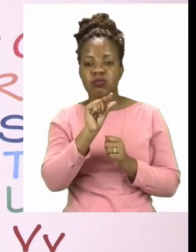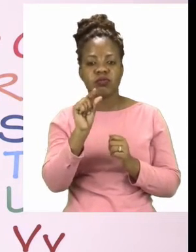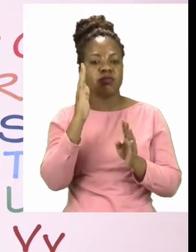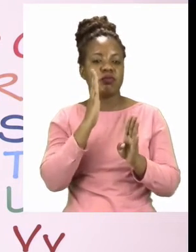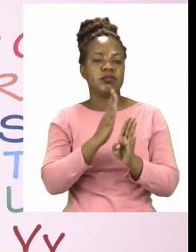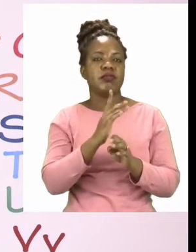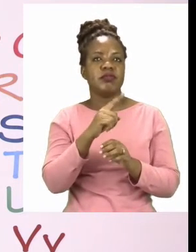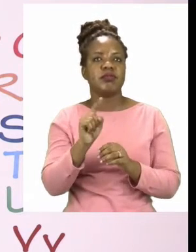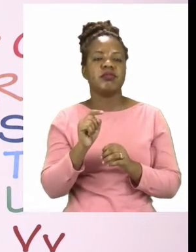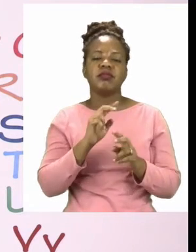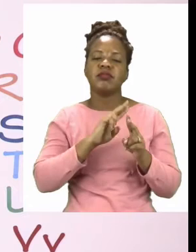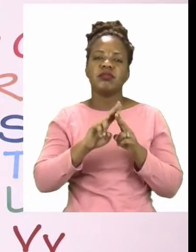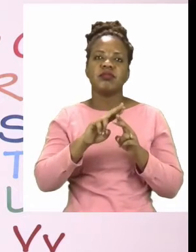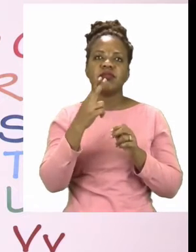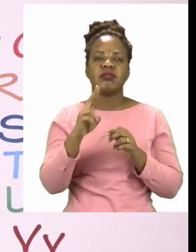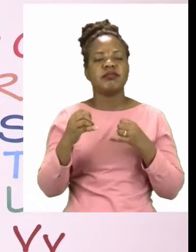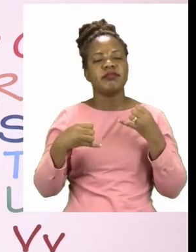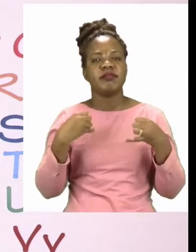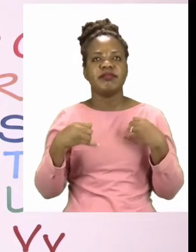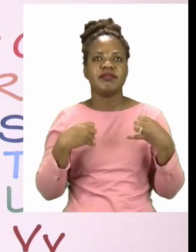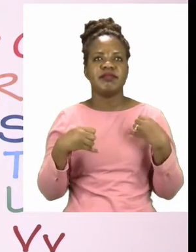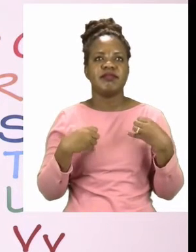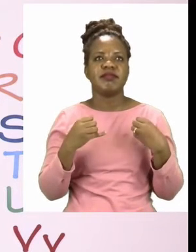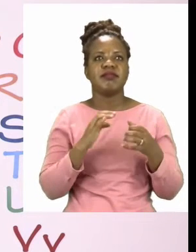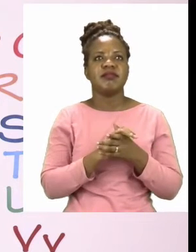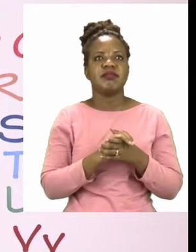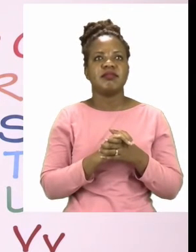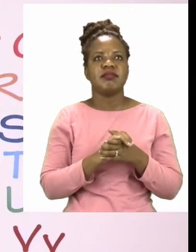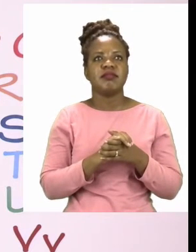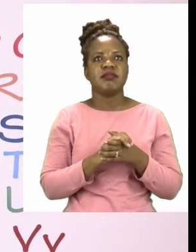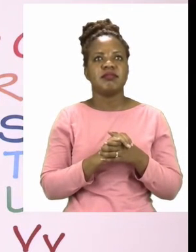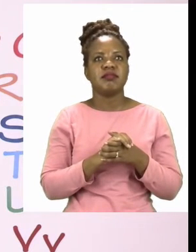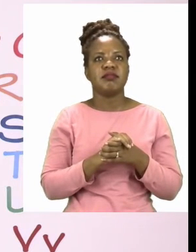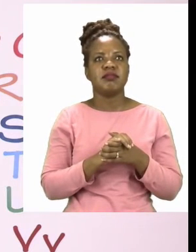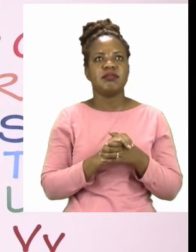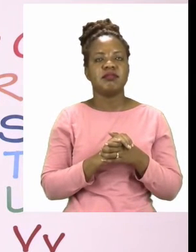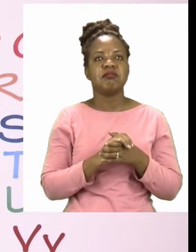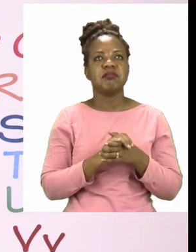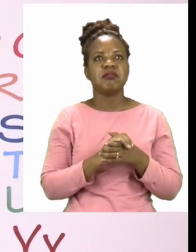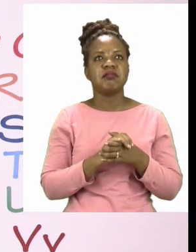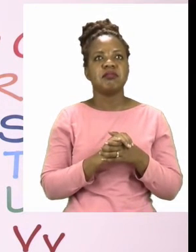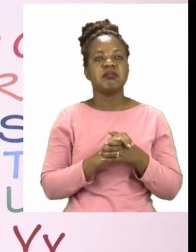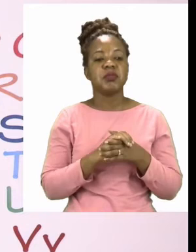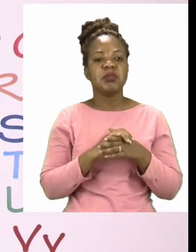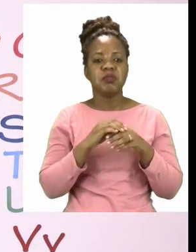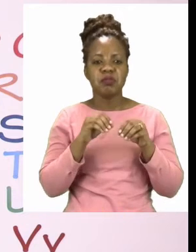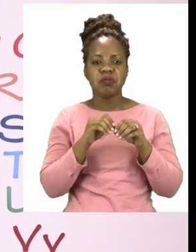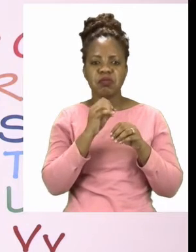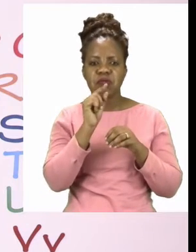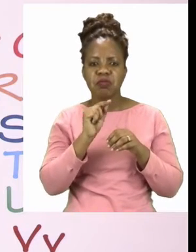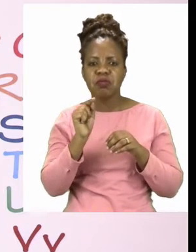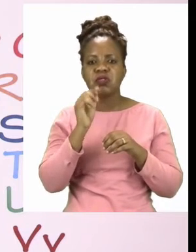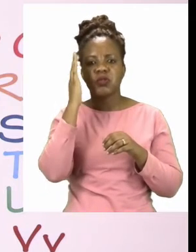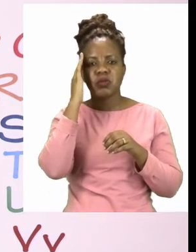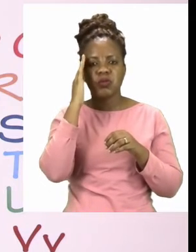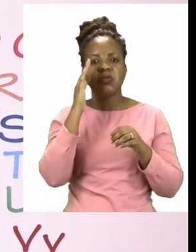this one, have fun, and the more you do it, the more you'll be learning about autumn. We will see you soon